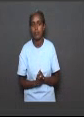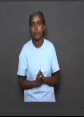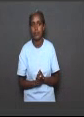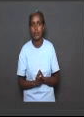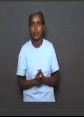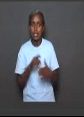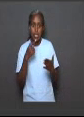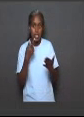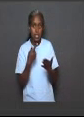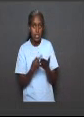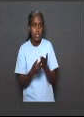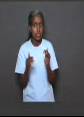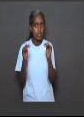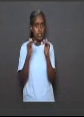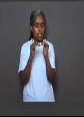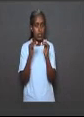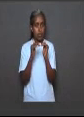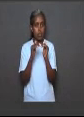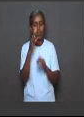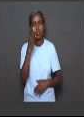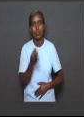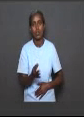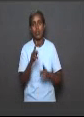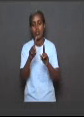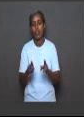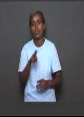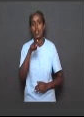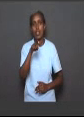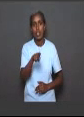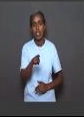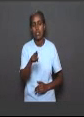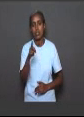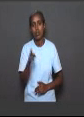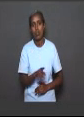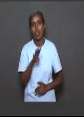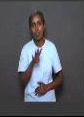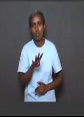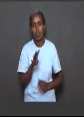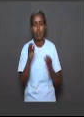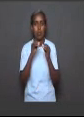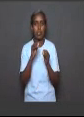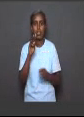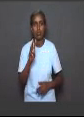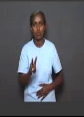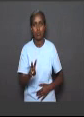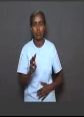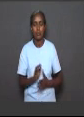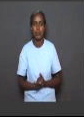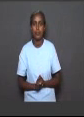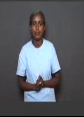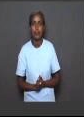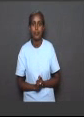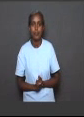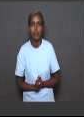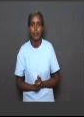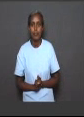x. This is equal to f of x over 4 plus